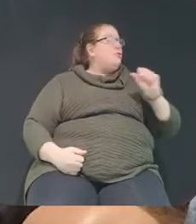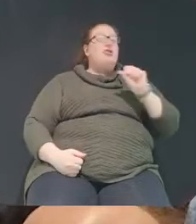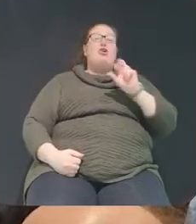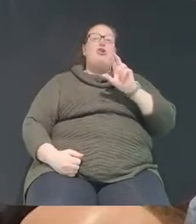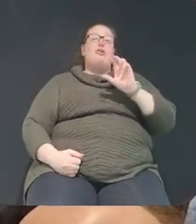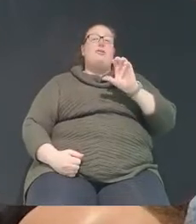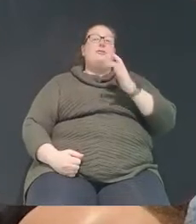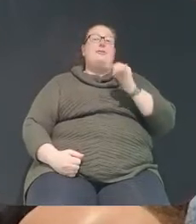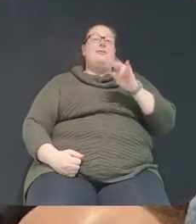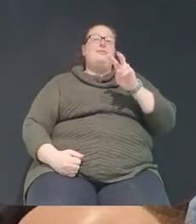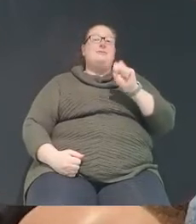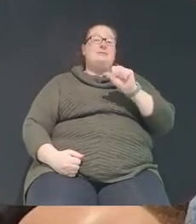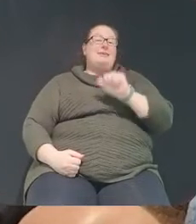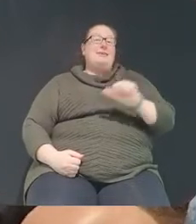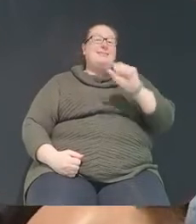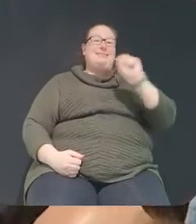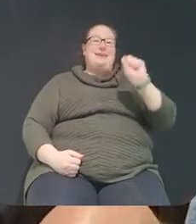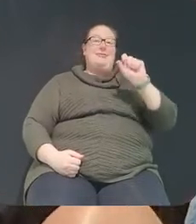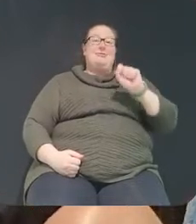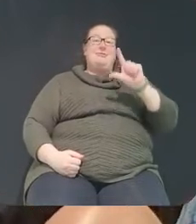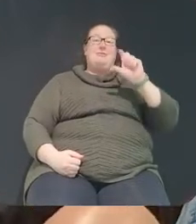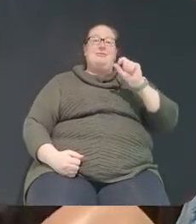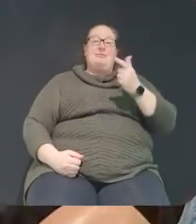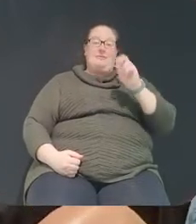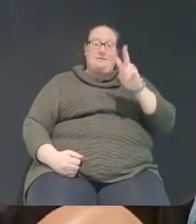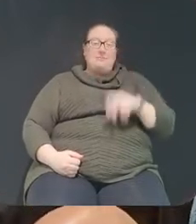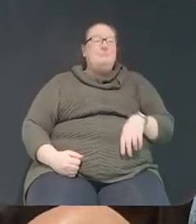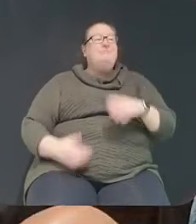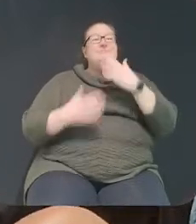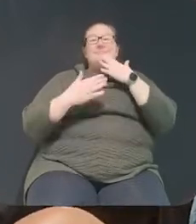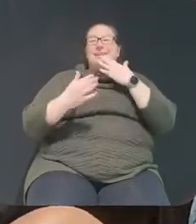archives@seattle.gov. So thank you very much.